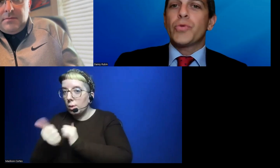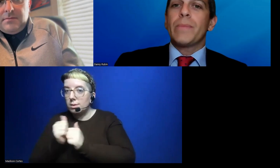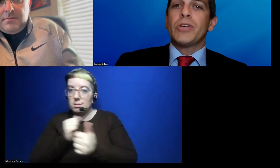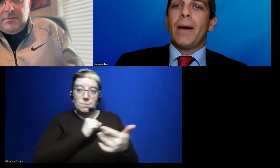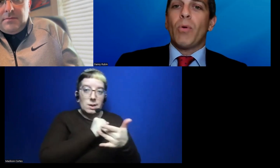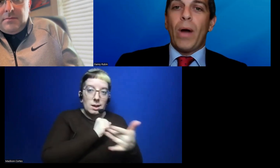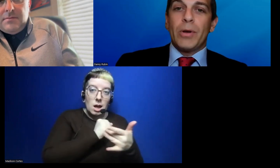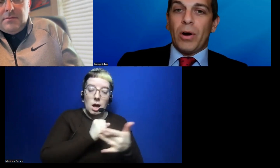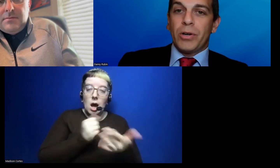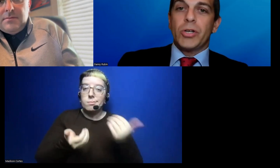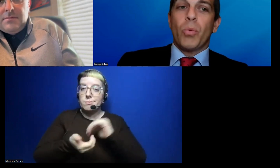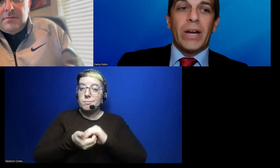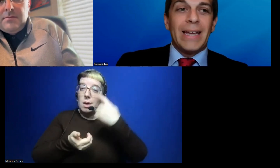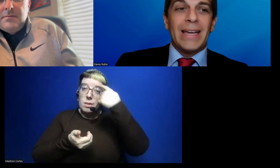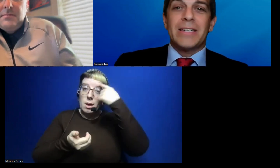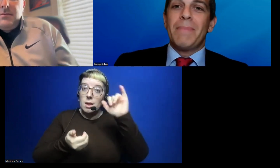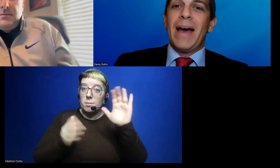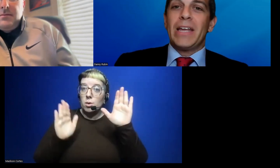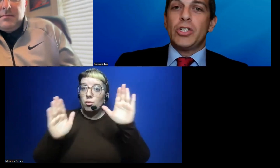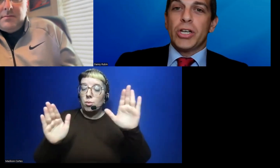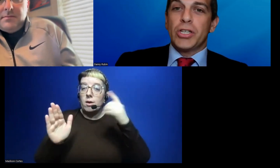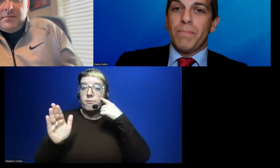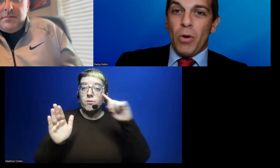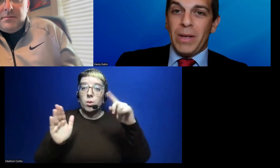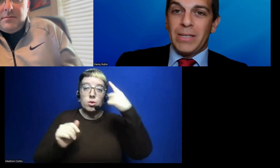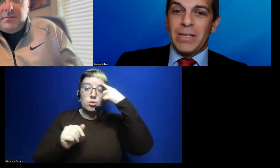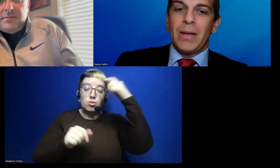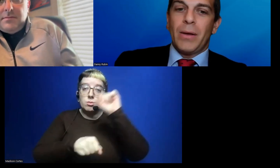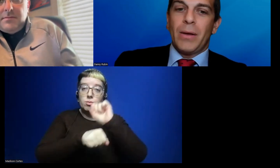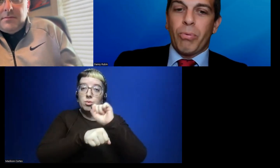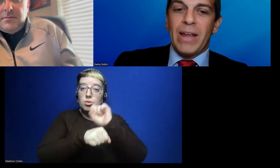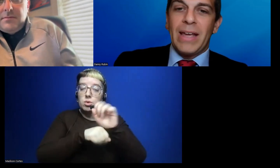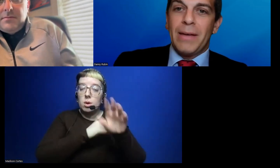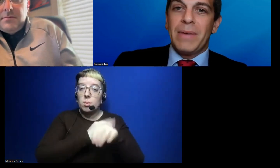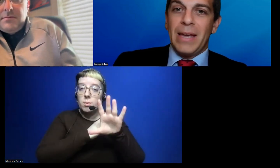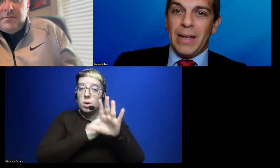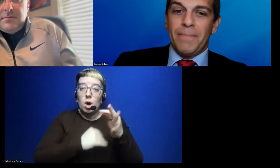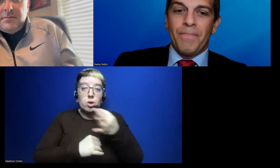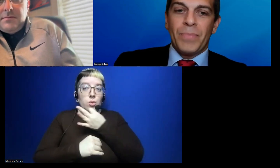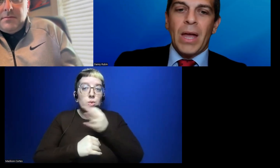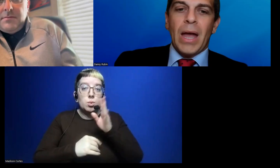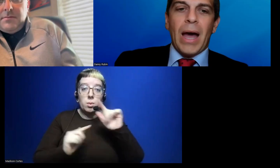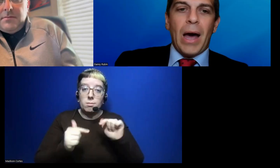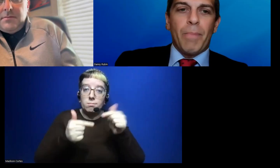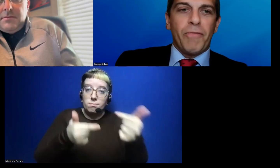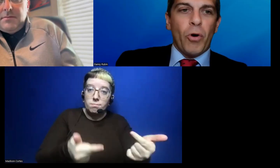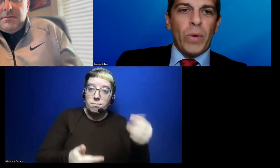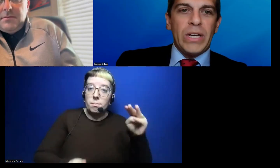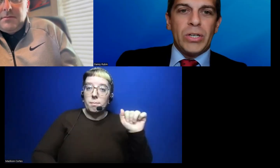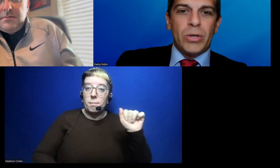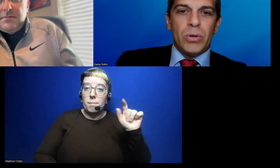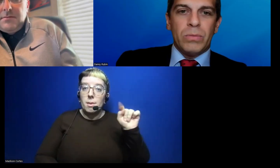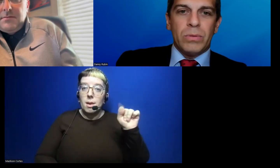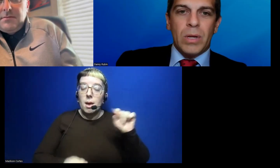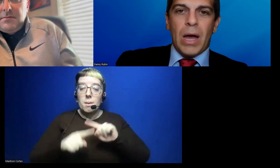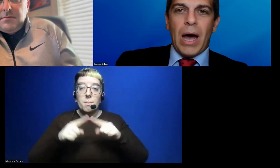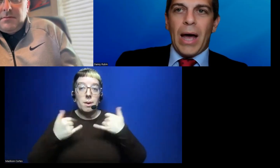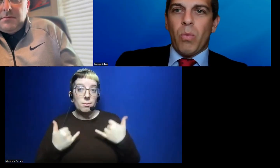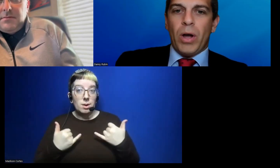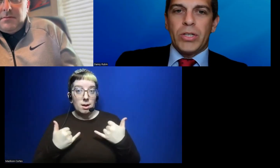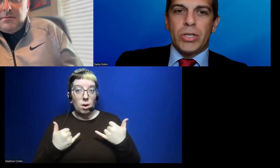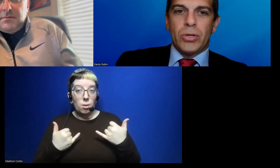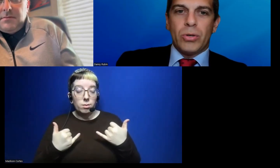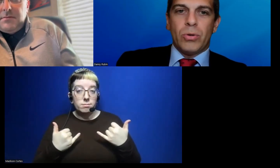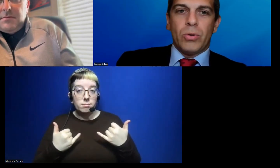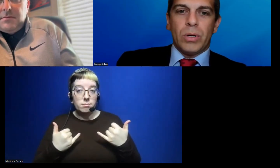our Dream Job webinar. So we're going to get to Matt in just a moment, bring him in. Before we do,